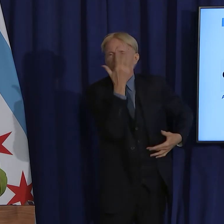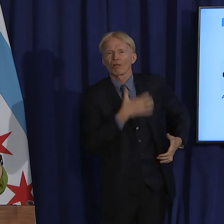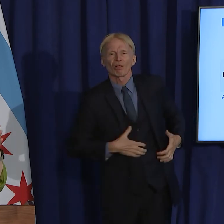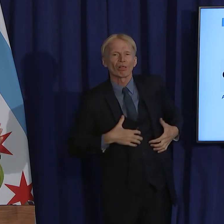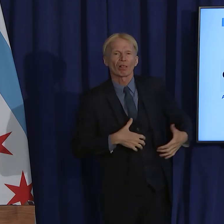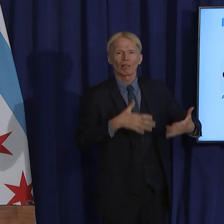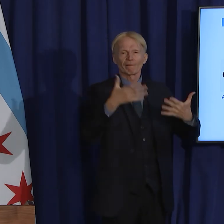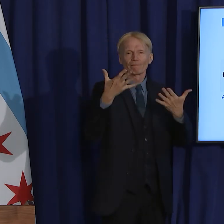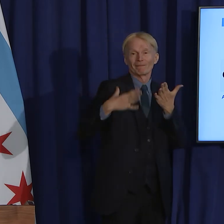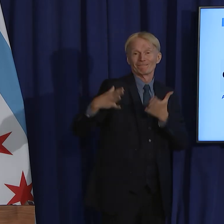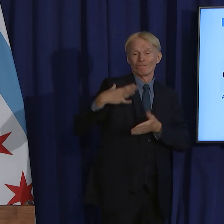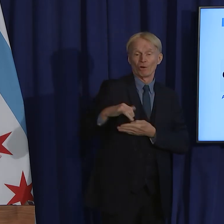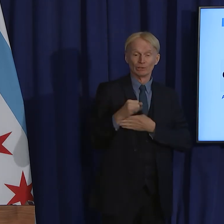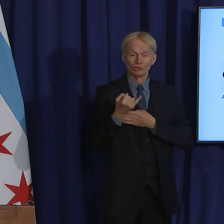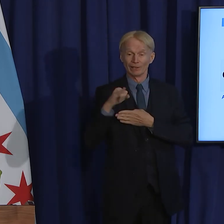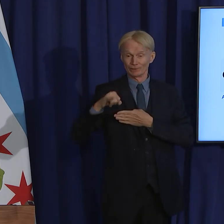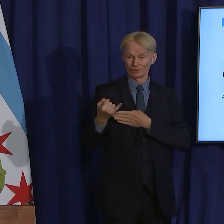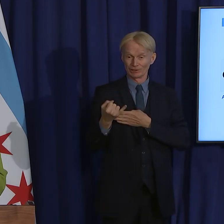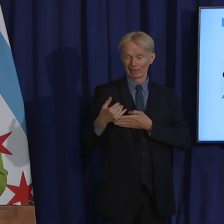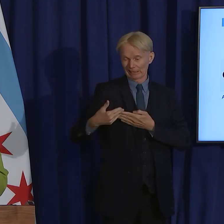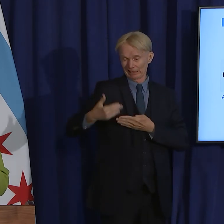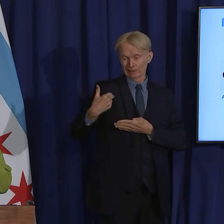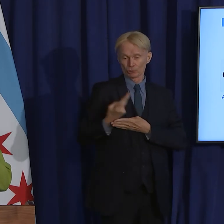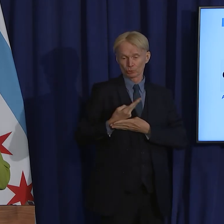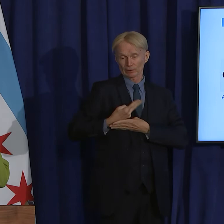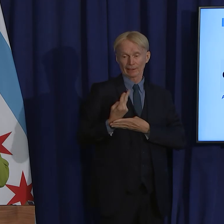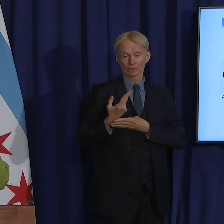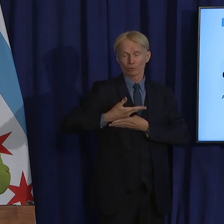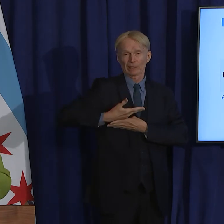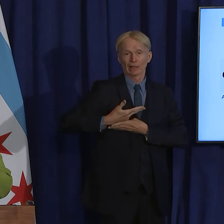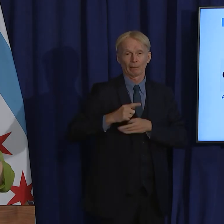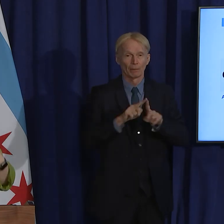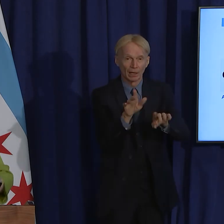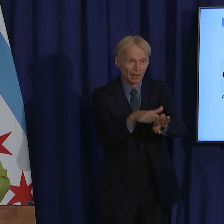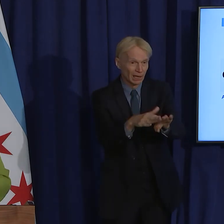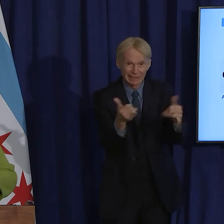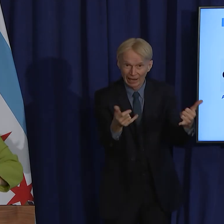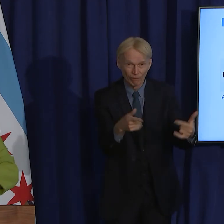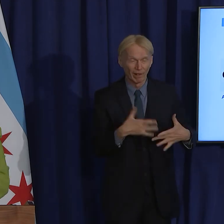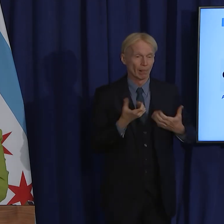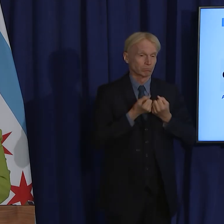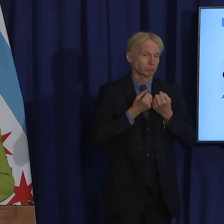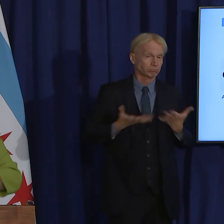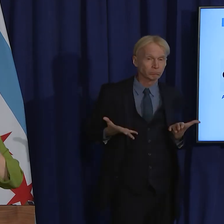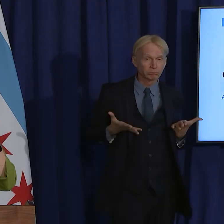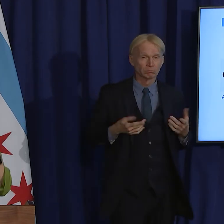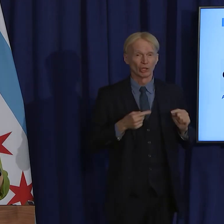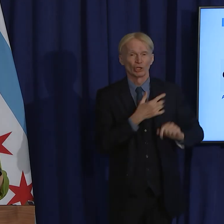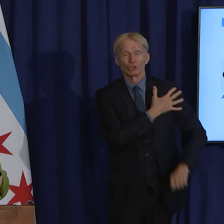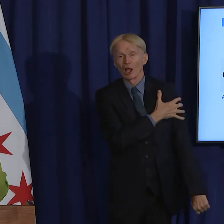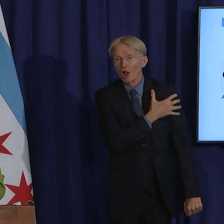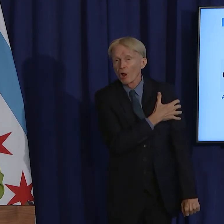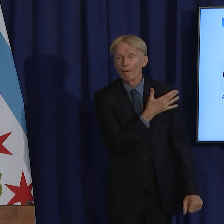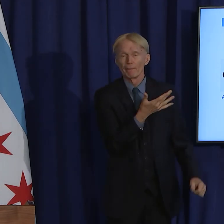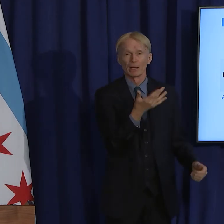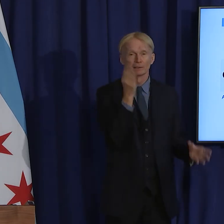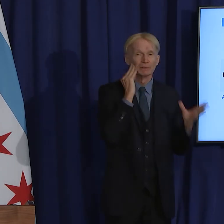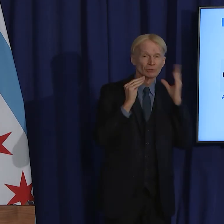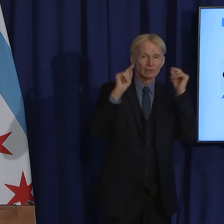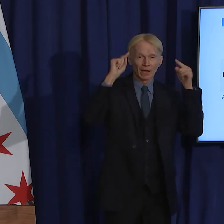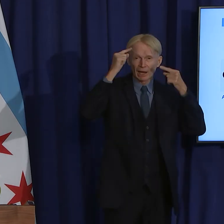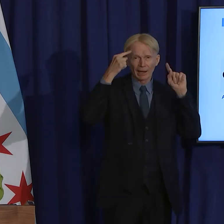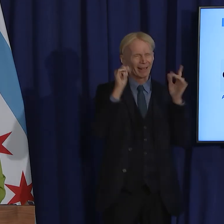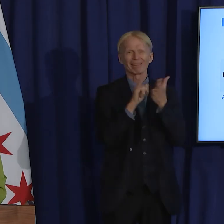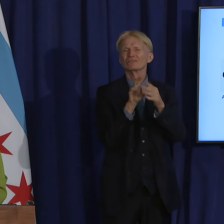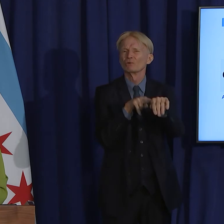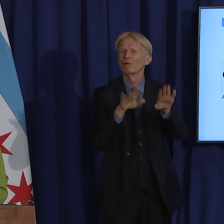Johnson & Johnson vaccine in the last 2 to 3 days and they're having, they're feeling tired, or they're having a sore arm or a little bit of a headache, that's